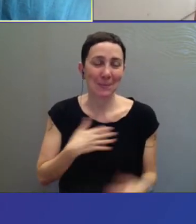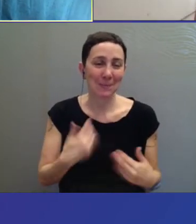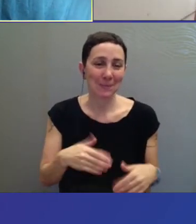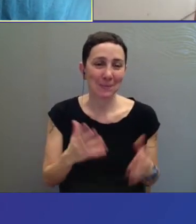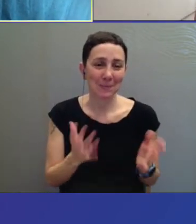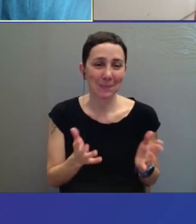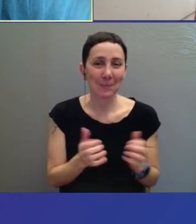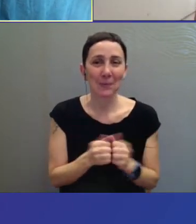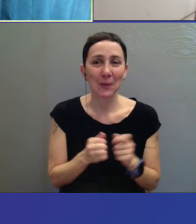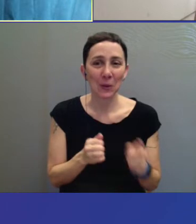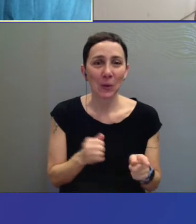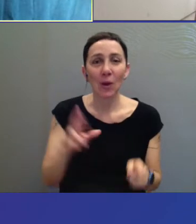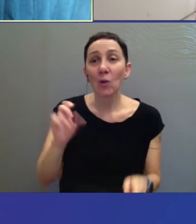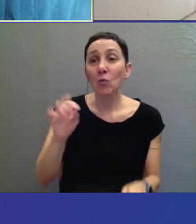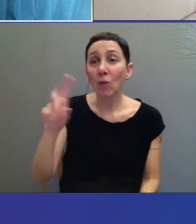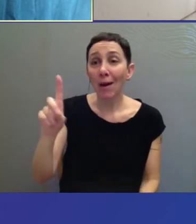Turning over to Ronald and Ananya.